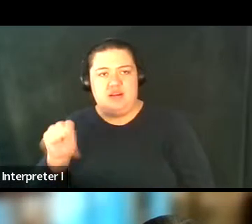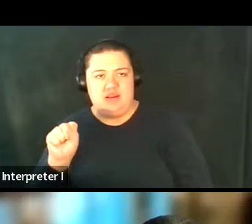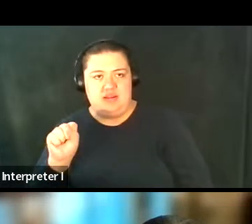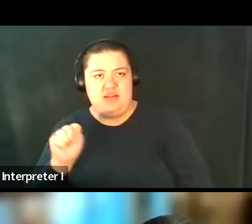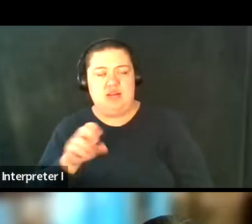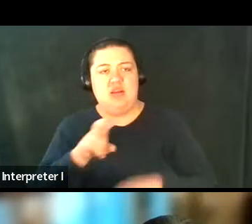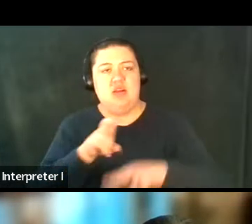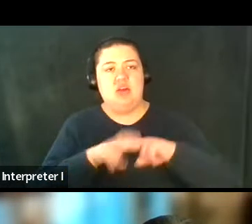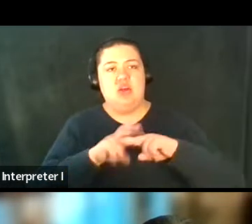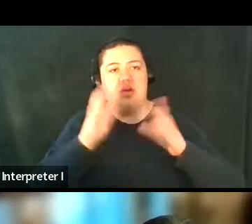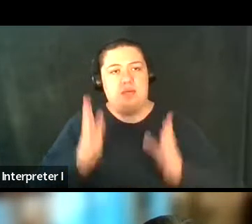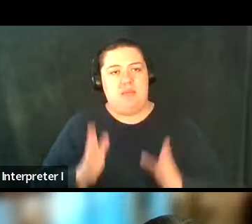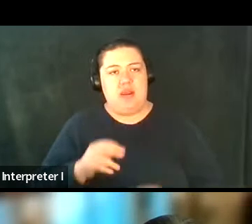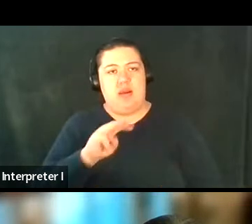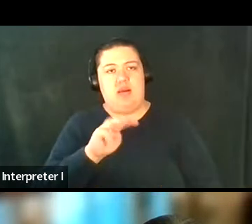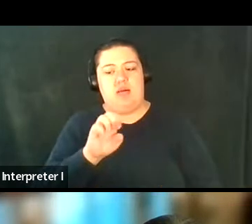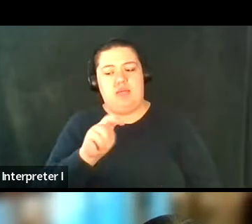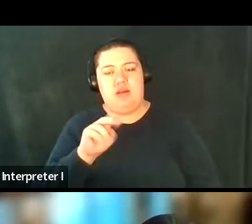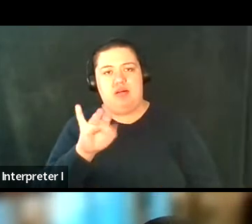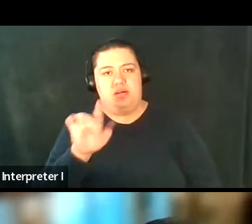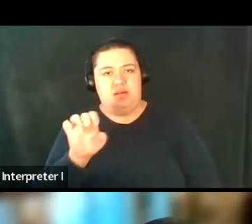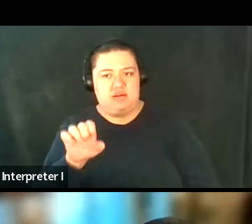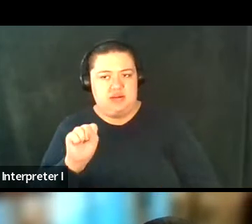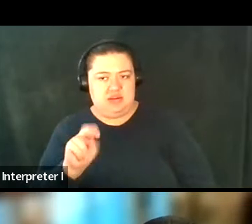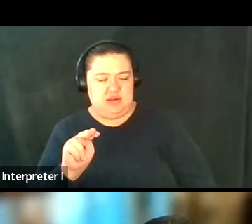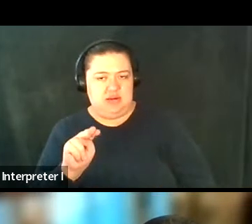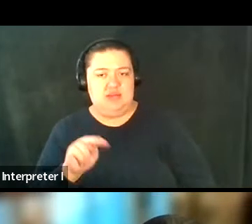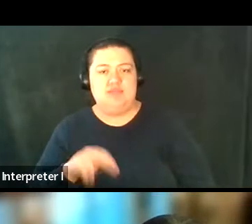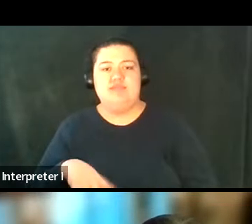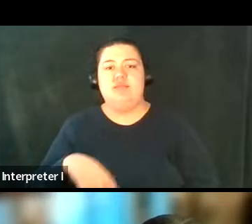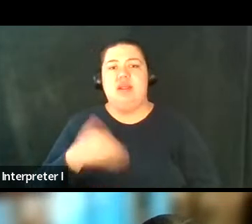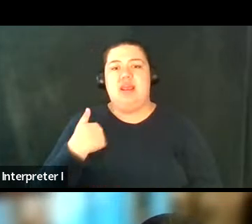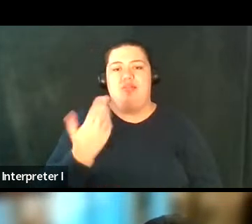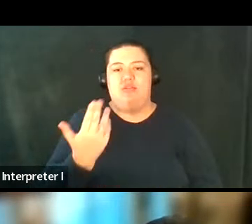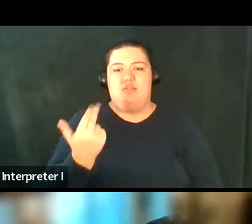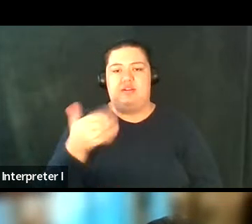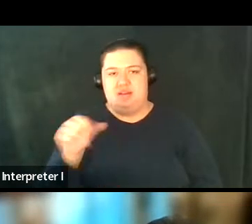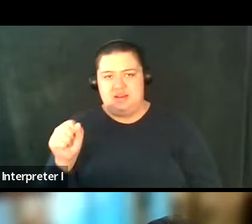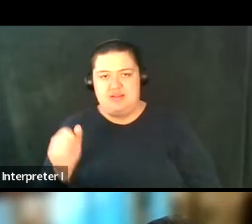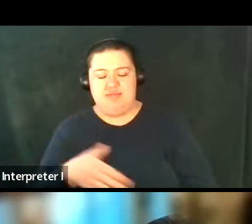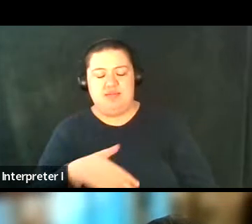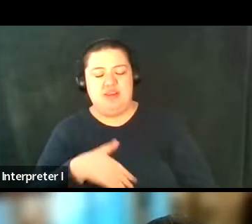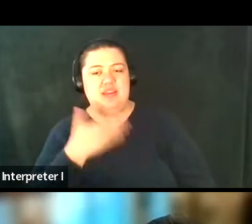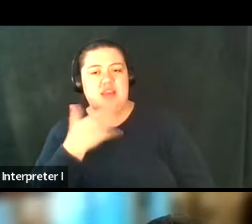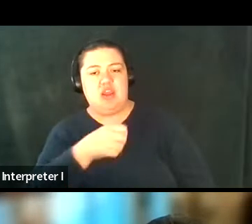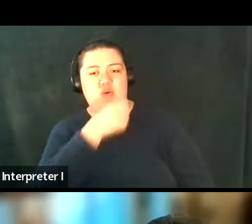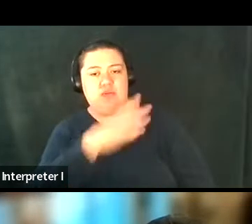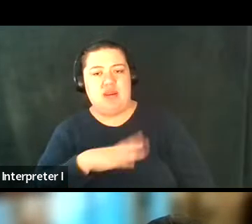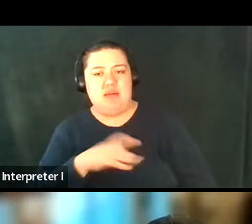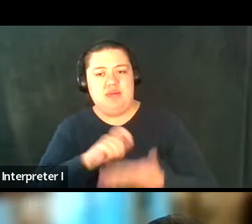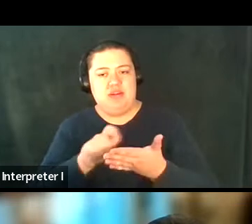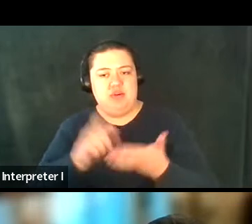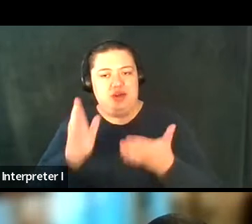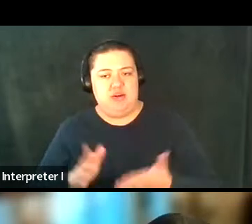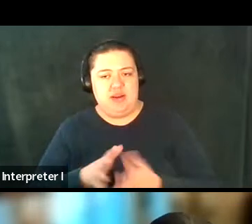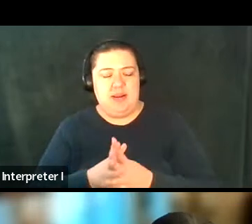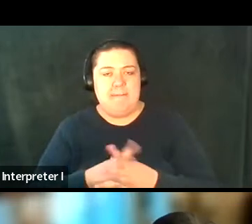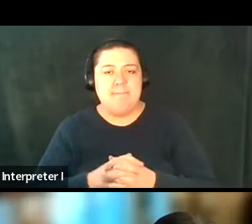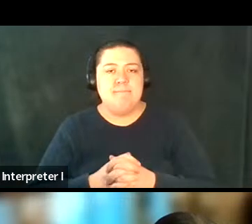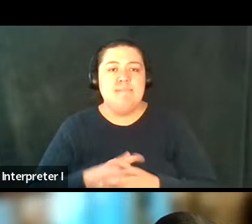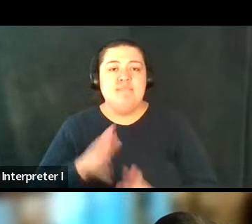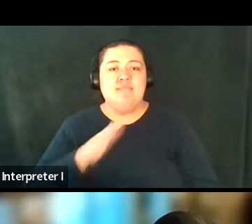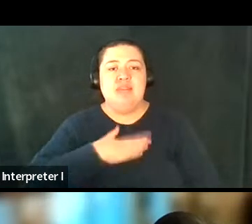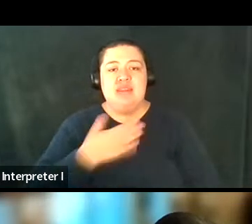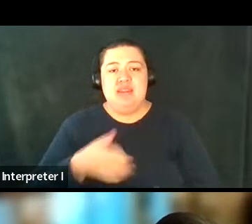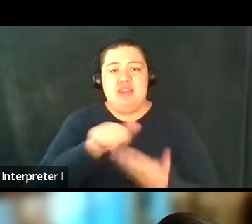Yes. Mr. Chairman, there are 13 yeses. Thank you, Madam Secretary. The consent